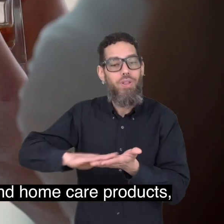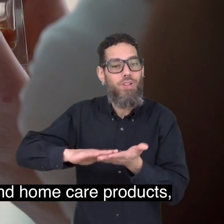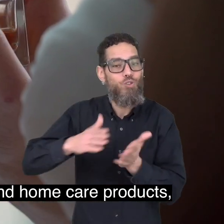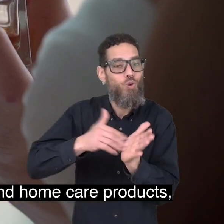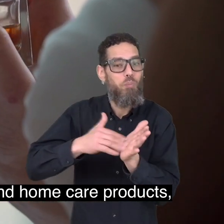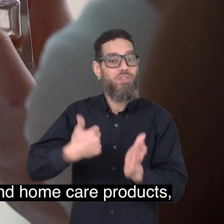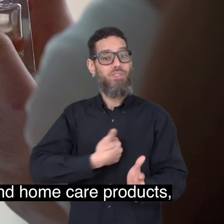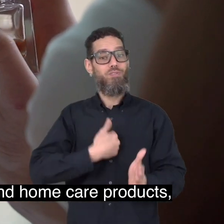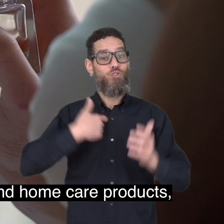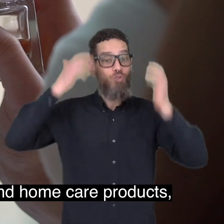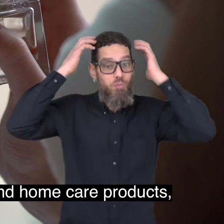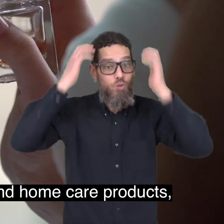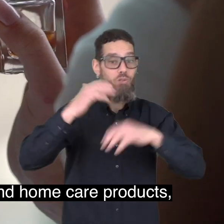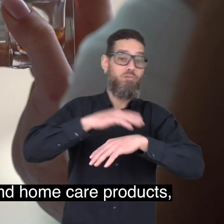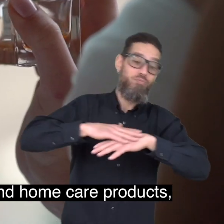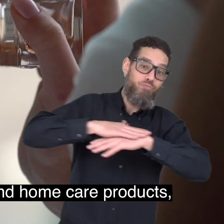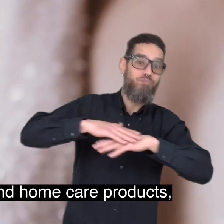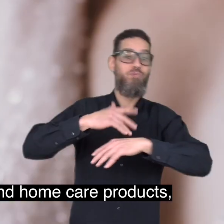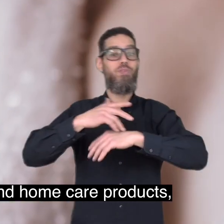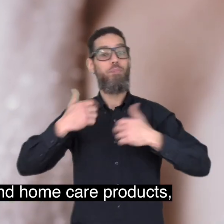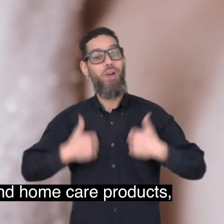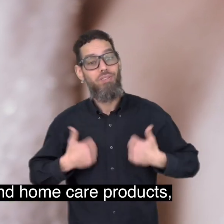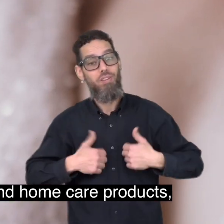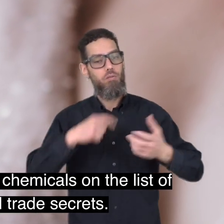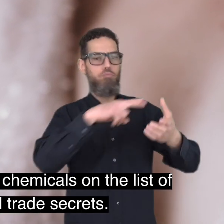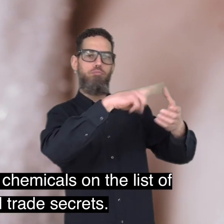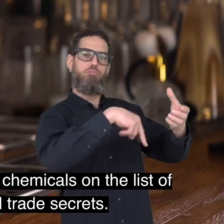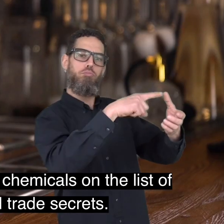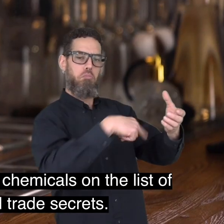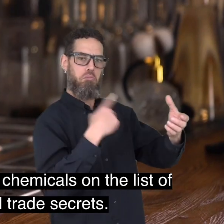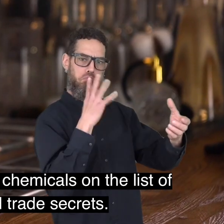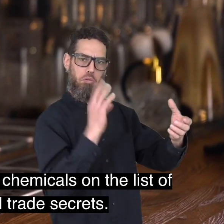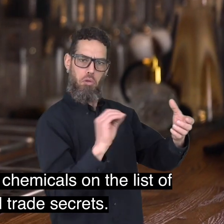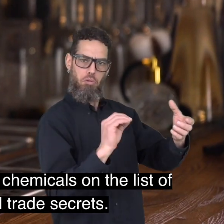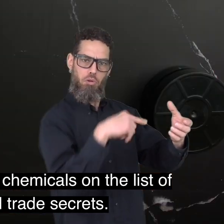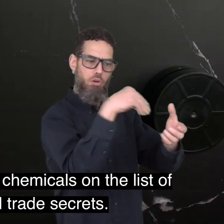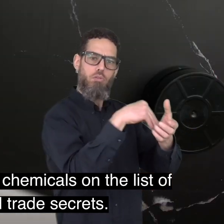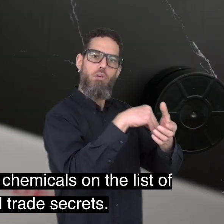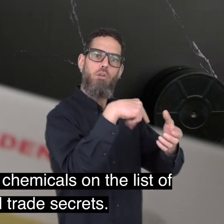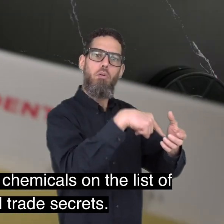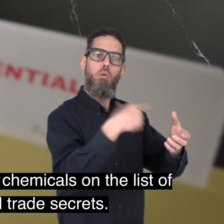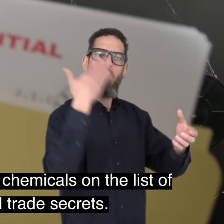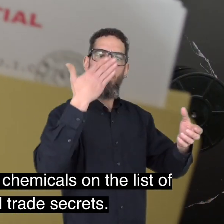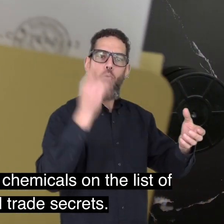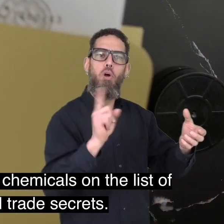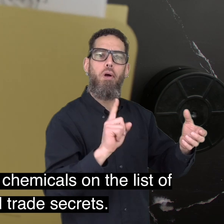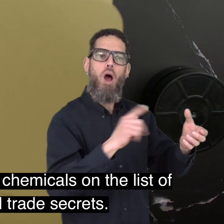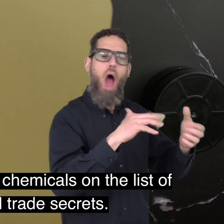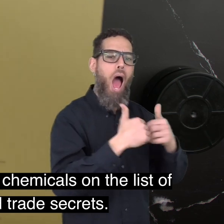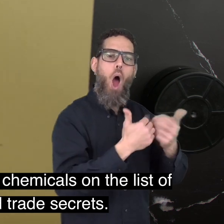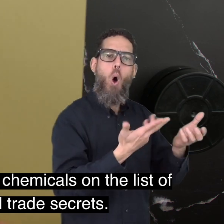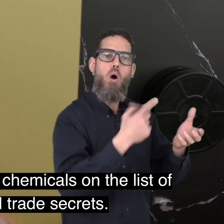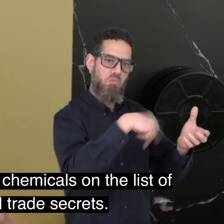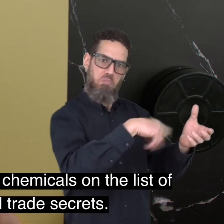products, but manufacturers are not required to disclose fragrance chemicals on the list of ingredients as fragrance recipes are considered trade